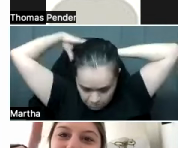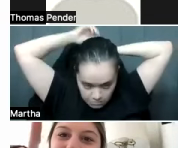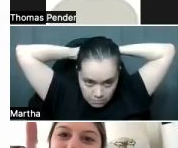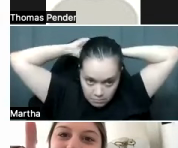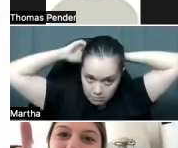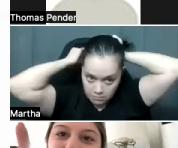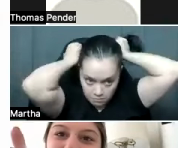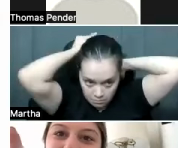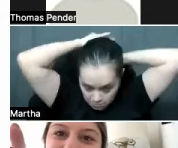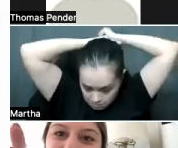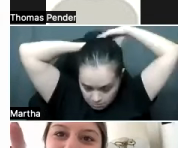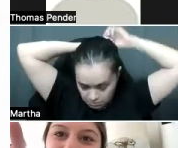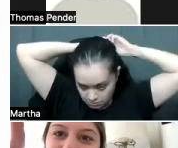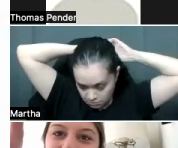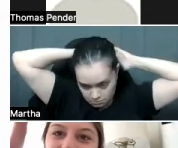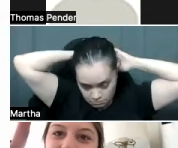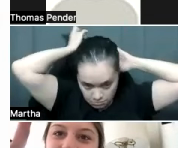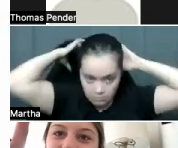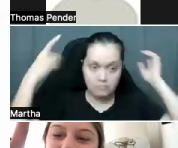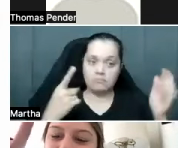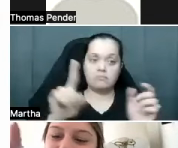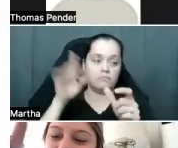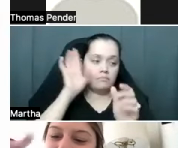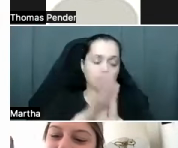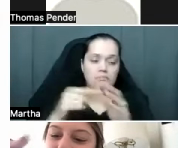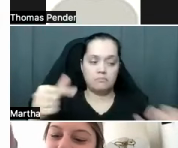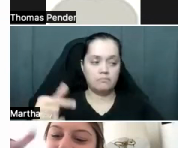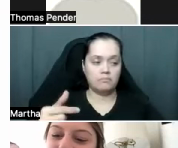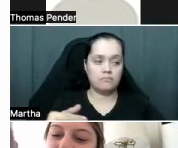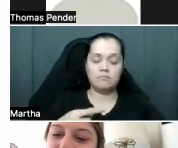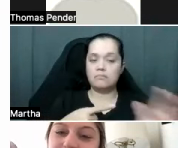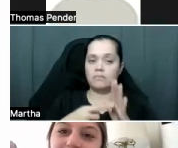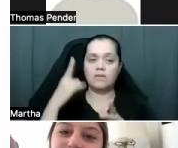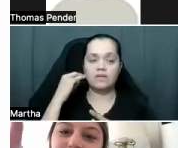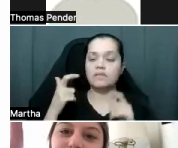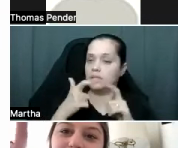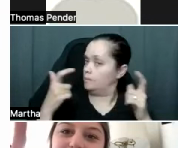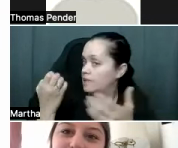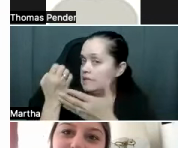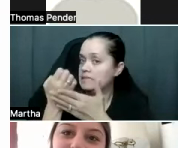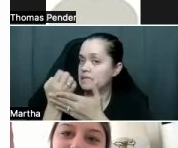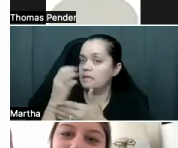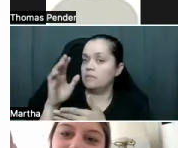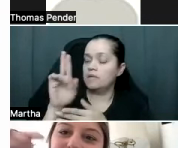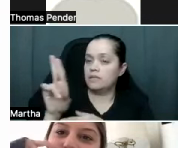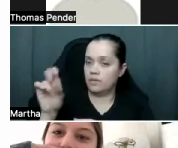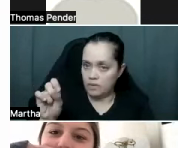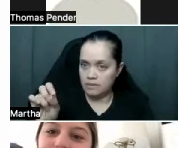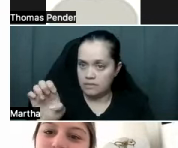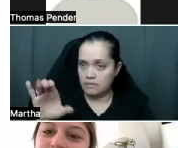one, and that's just showing that California has the largest economy in the US.